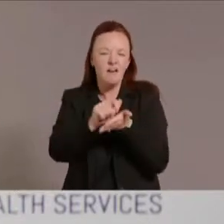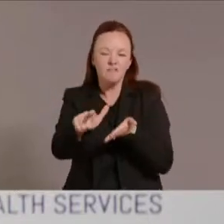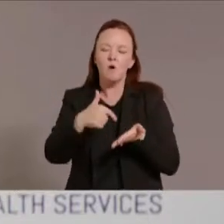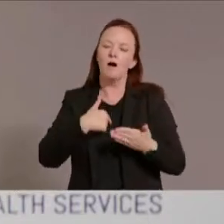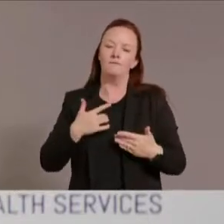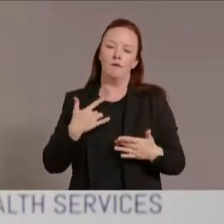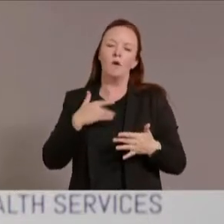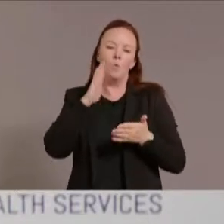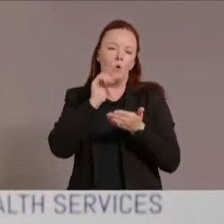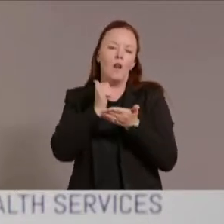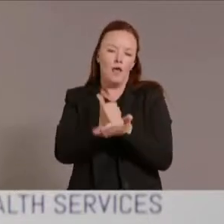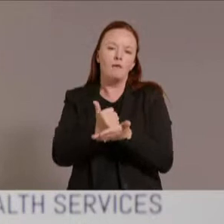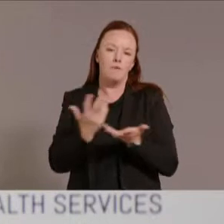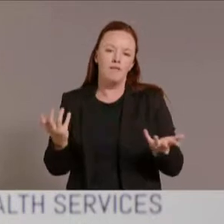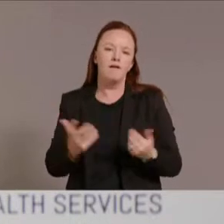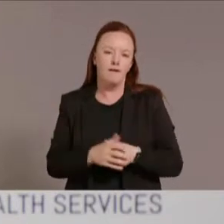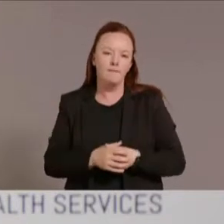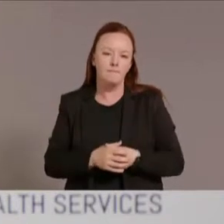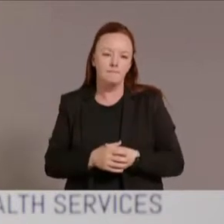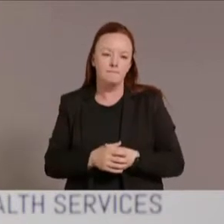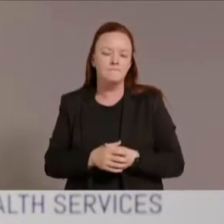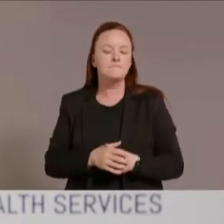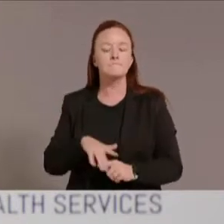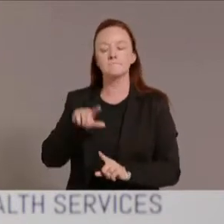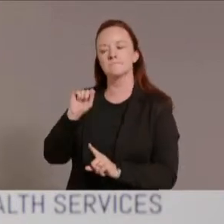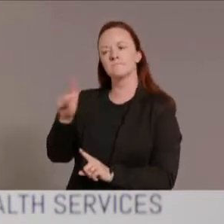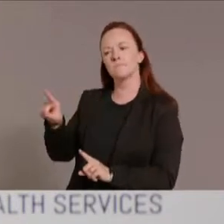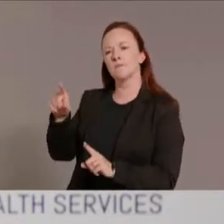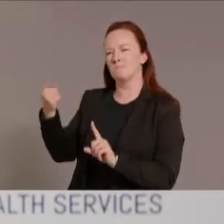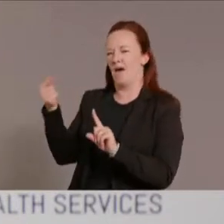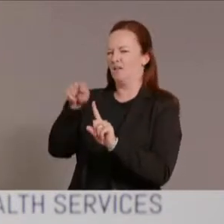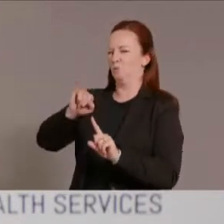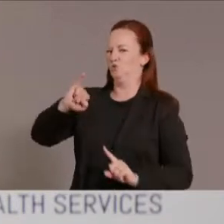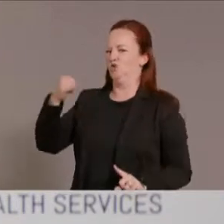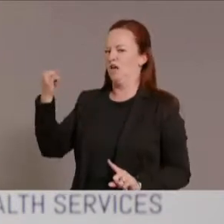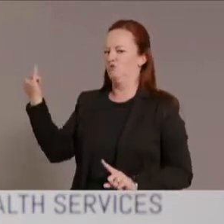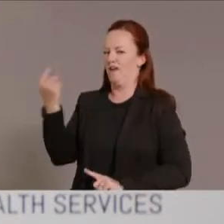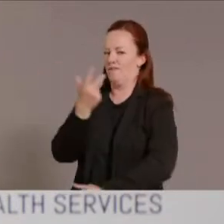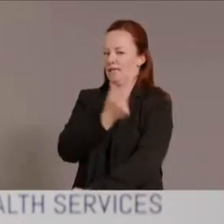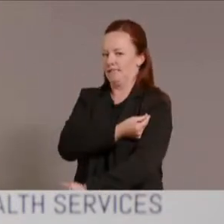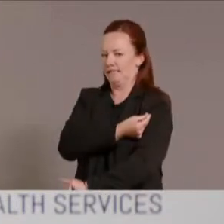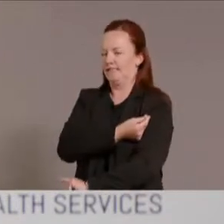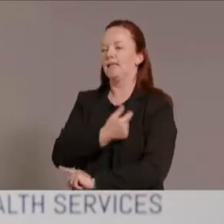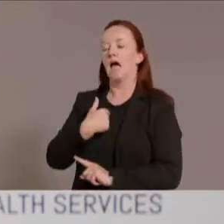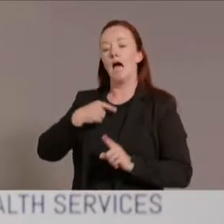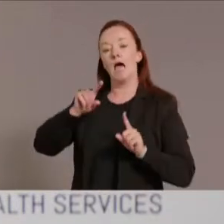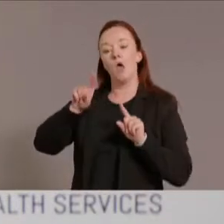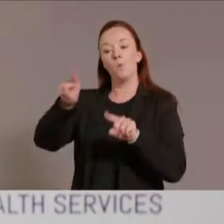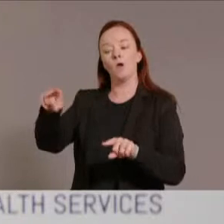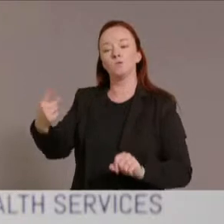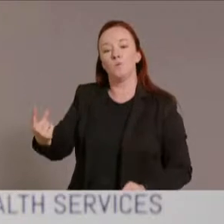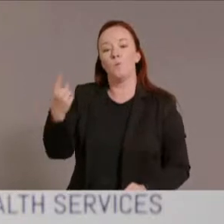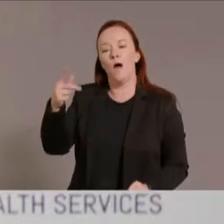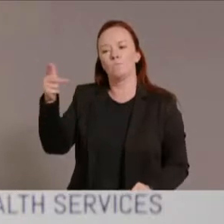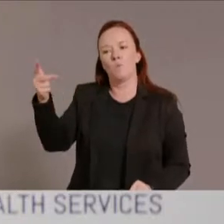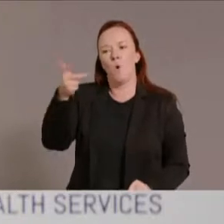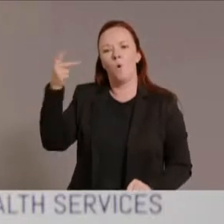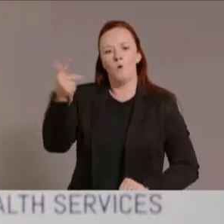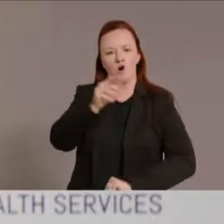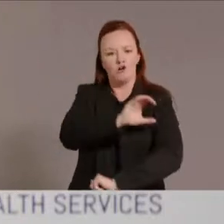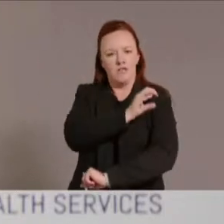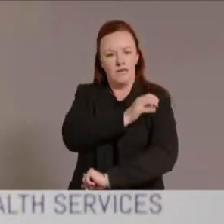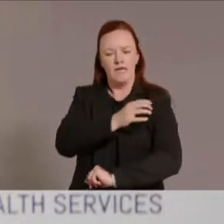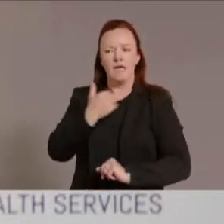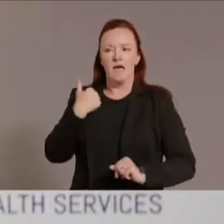help. And then talking about the J&J, so I was actually at one of the mobile clinics, and I believe they had like